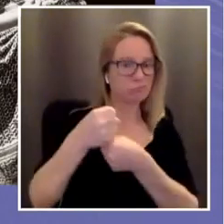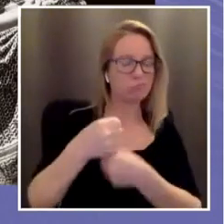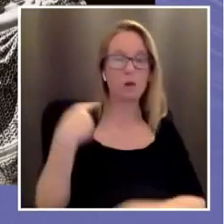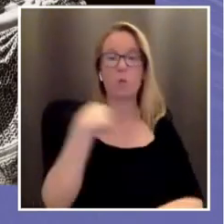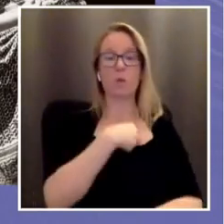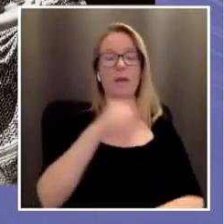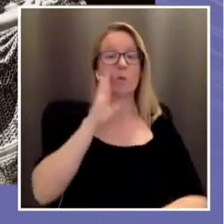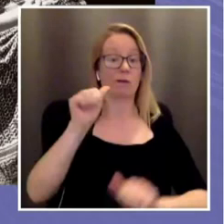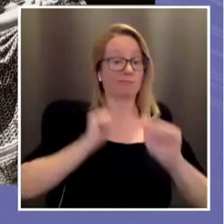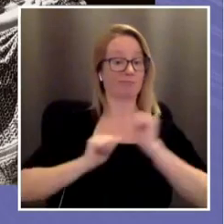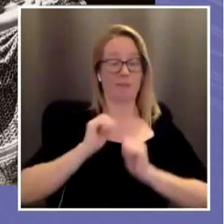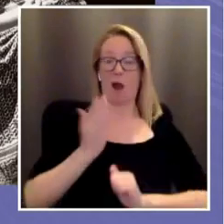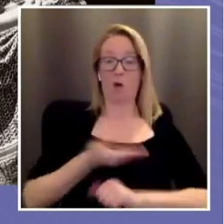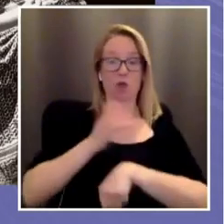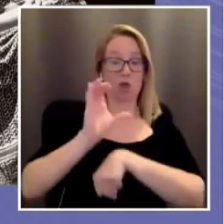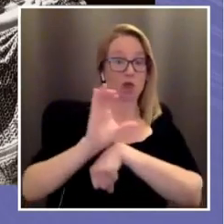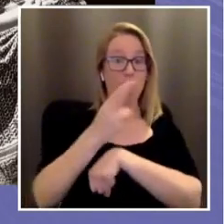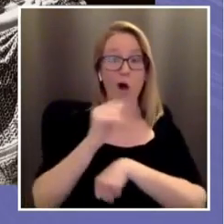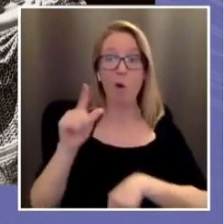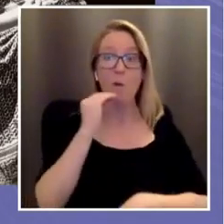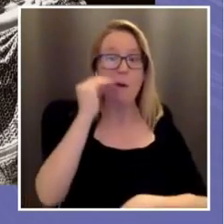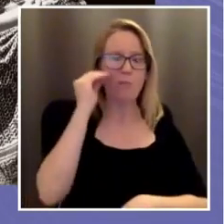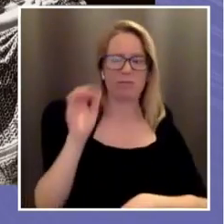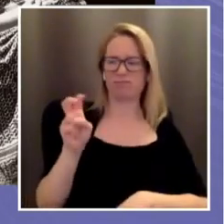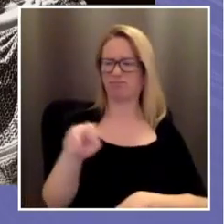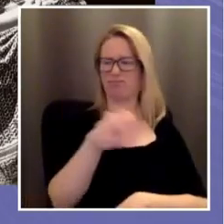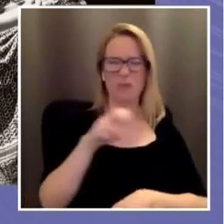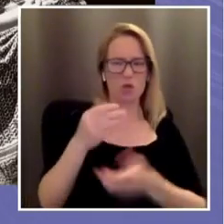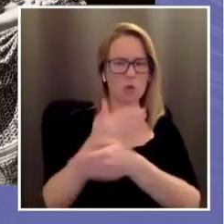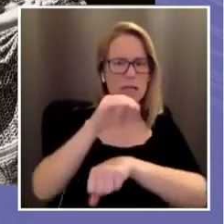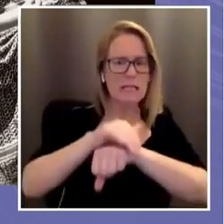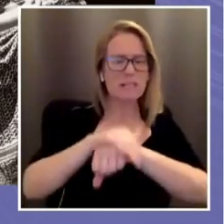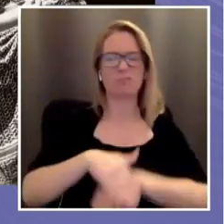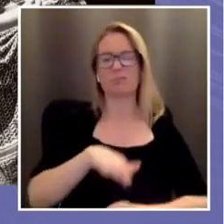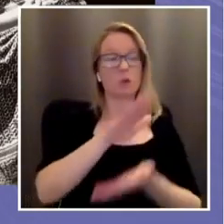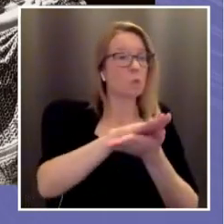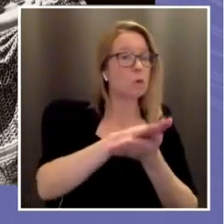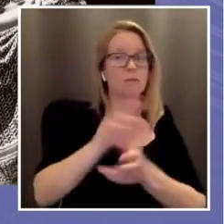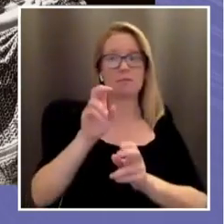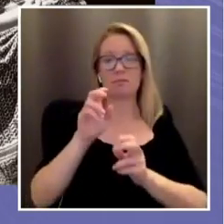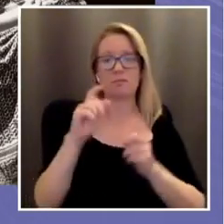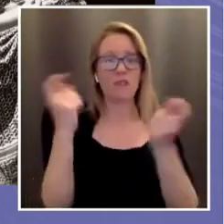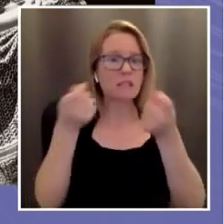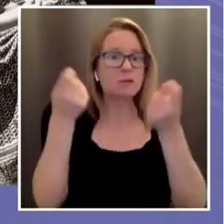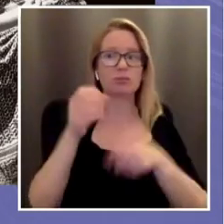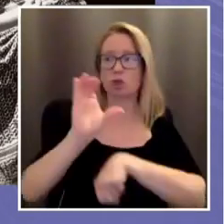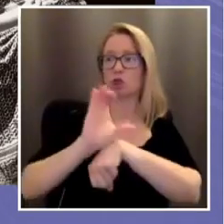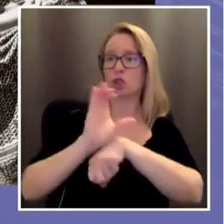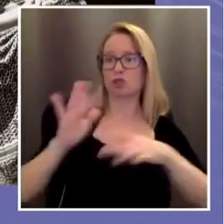home and around New England, everywhere from schools to festivals to church events,